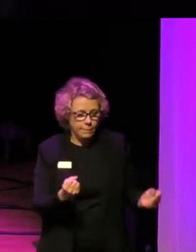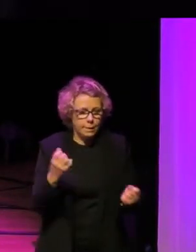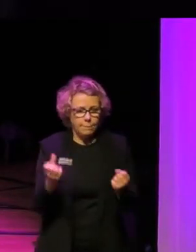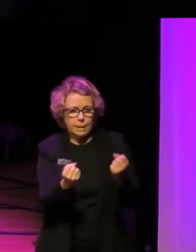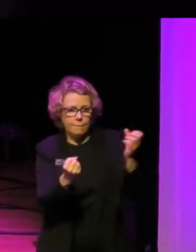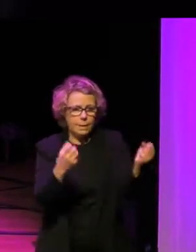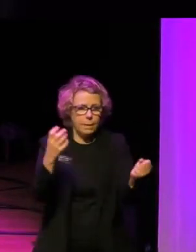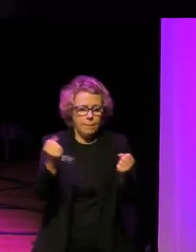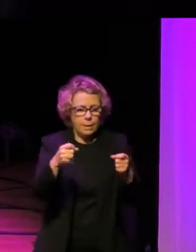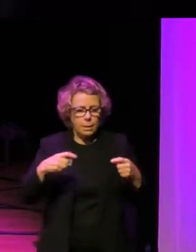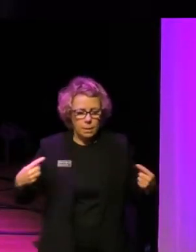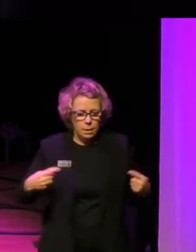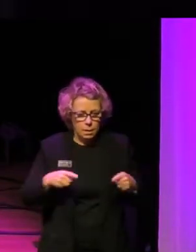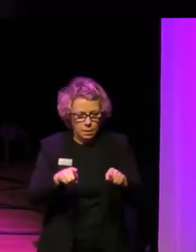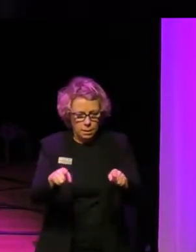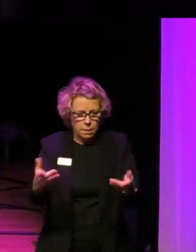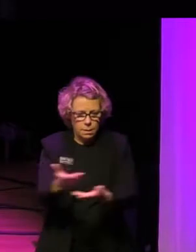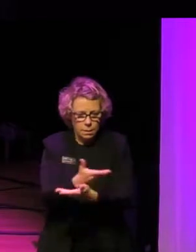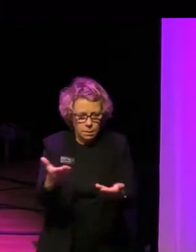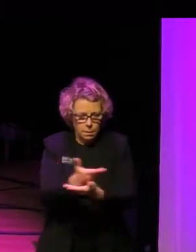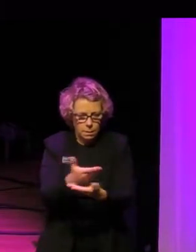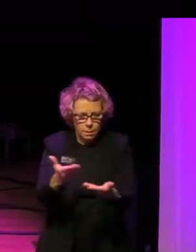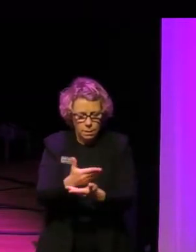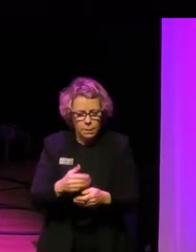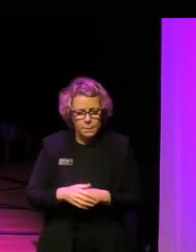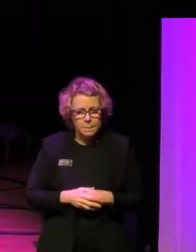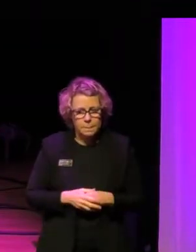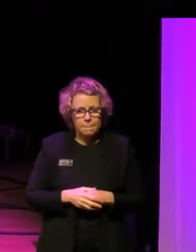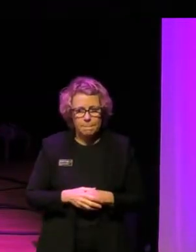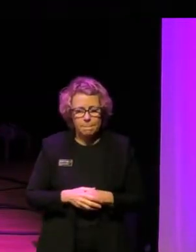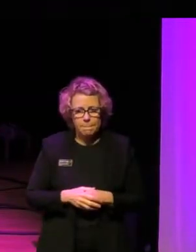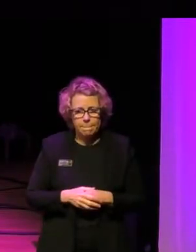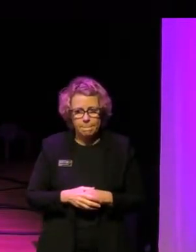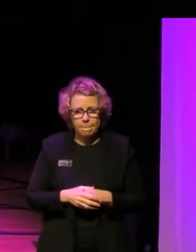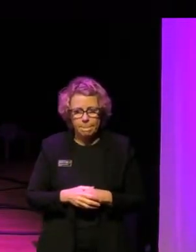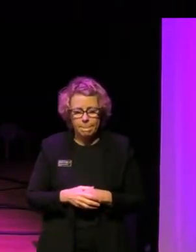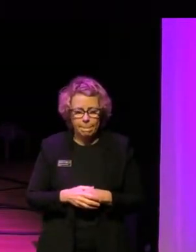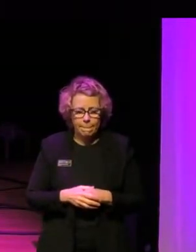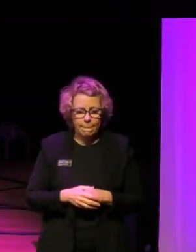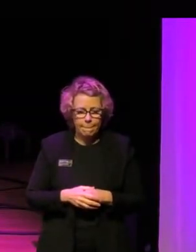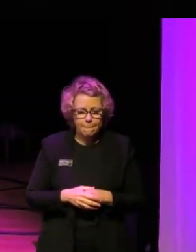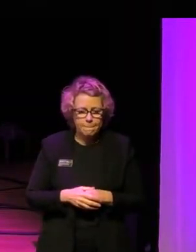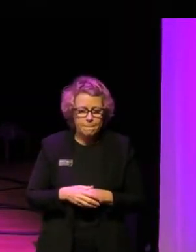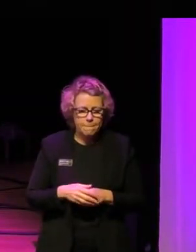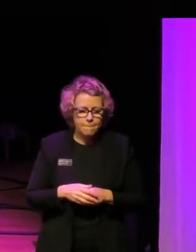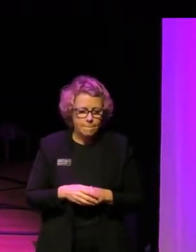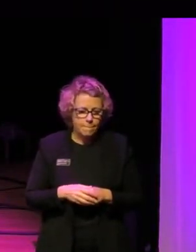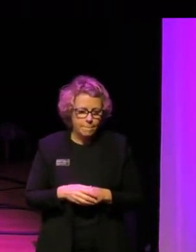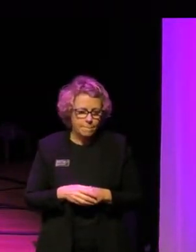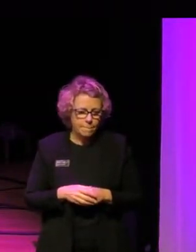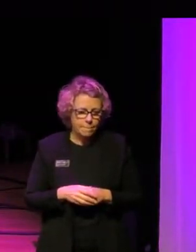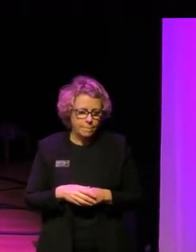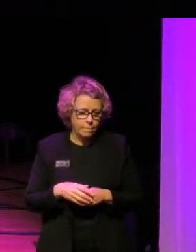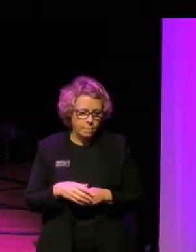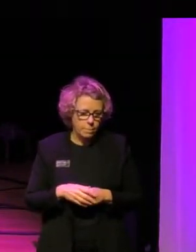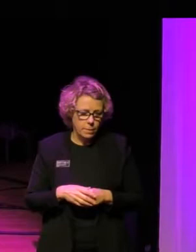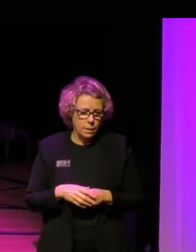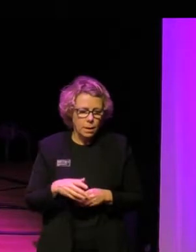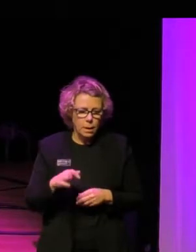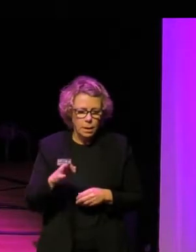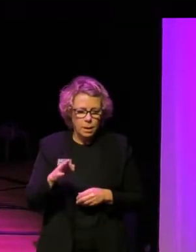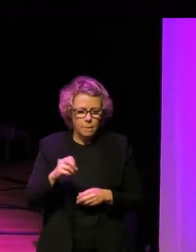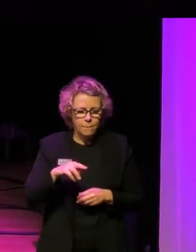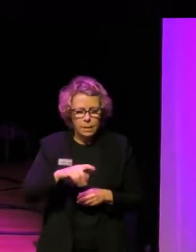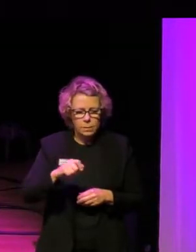end up with humans like the guy in The Phantom of the Opera, who's asked by Christine Dyer, the Phantom.